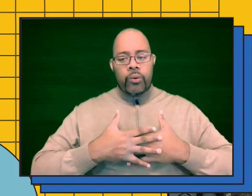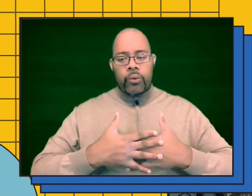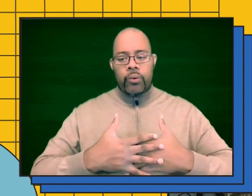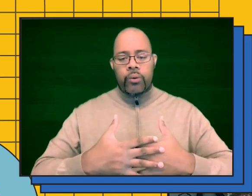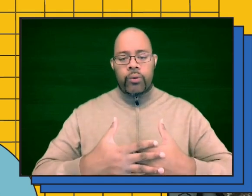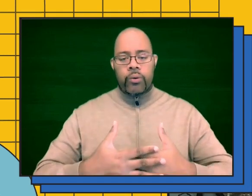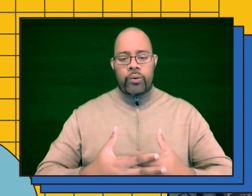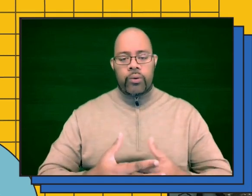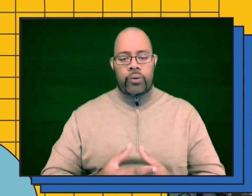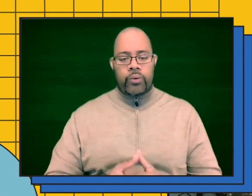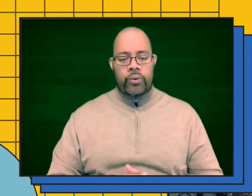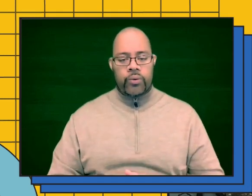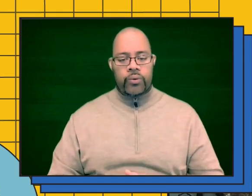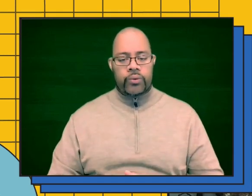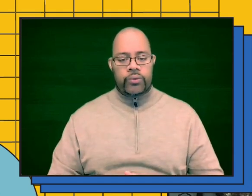and exhaling.